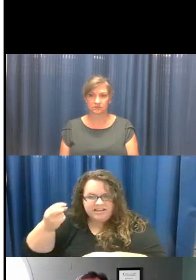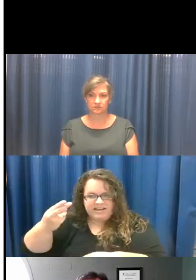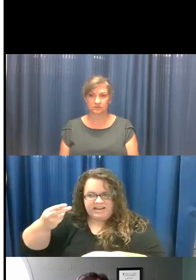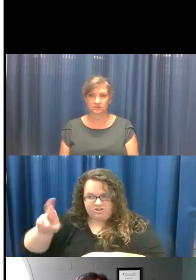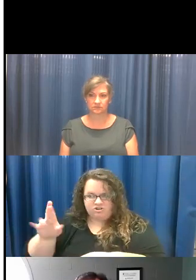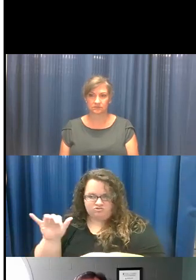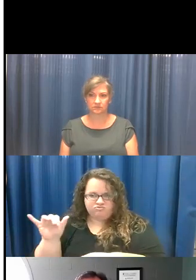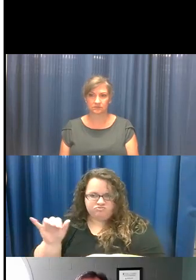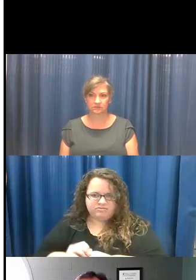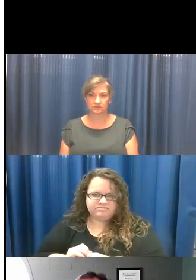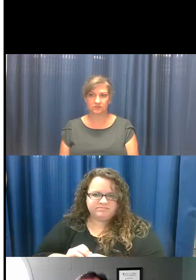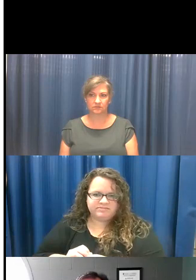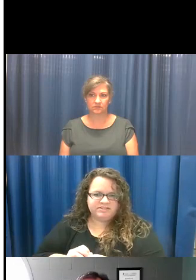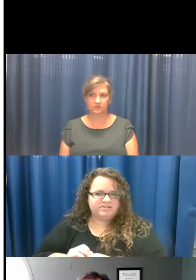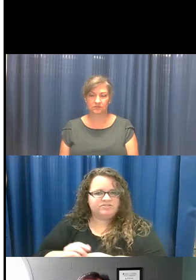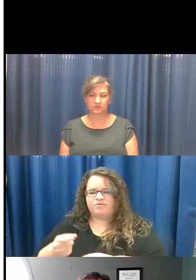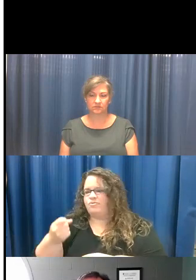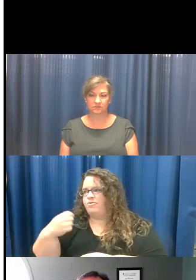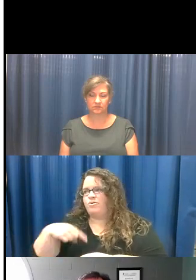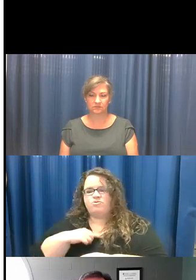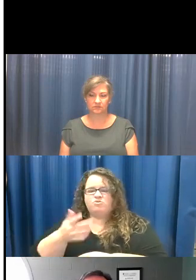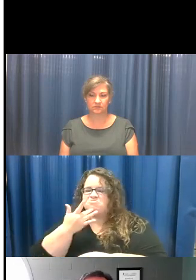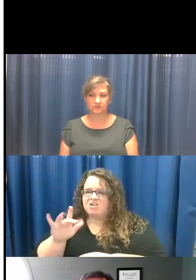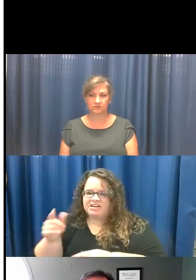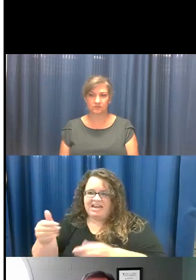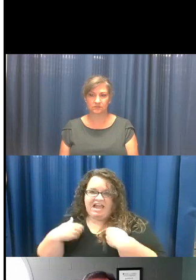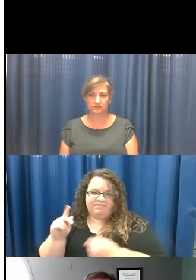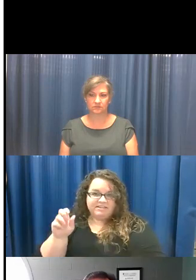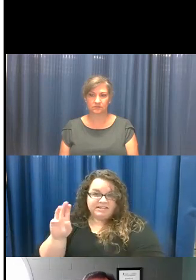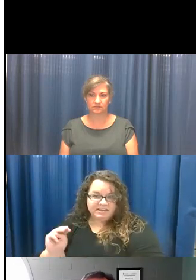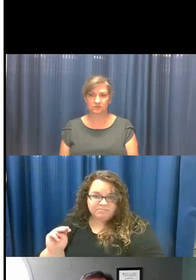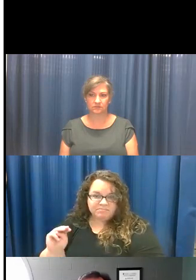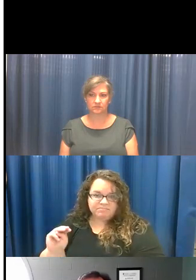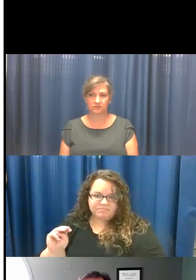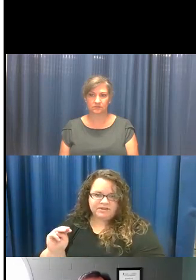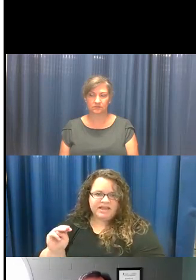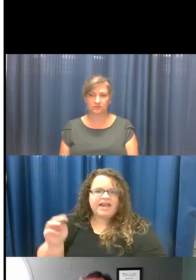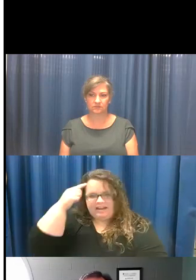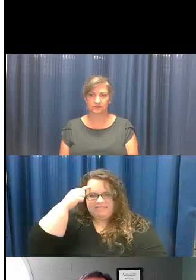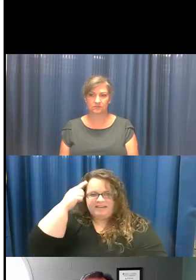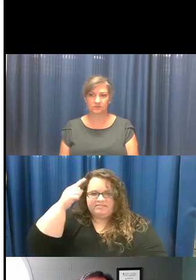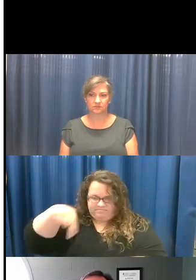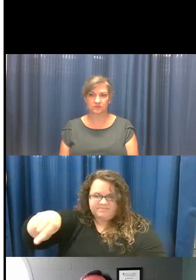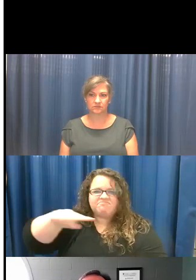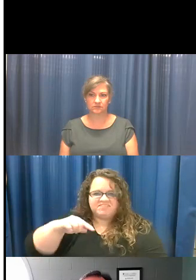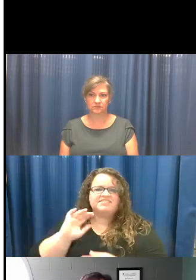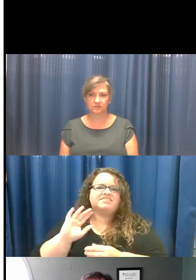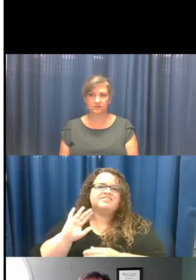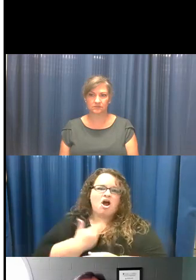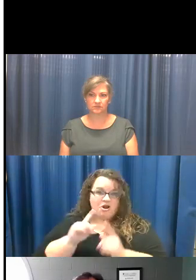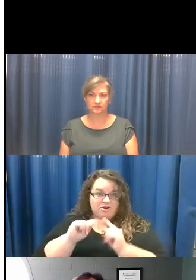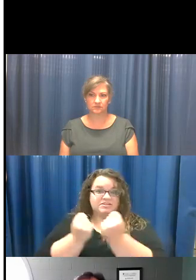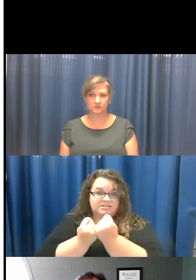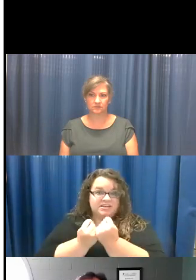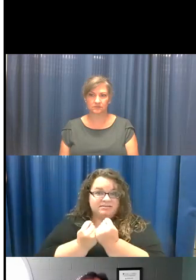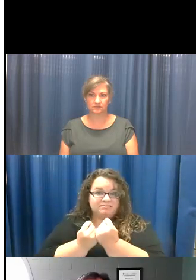so fortunate to have Kim step into this role, and I expect this will be our team for the coming year, and we will revisit